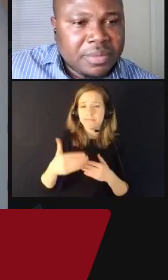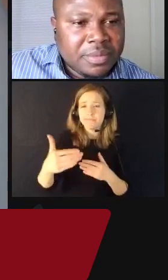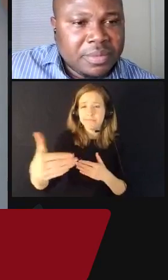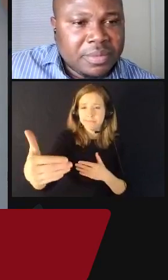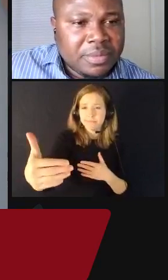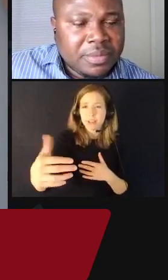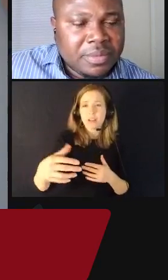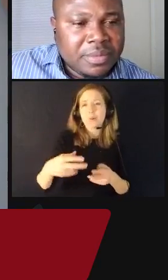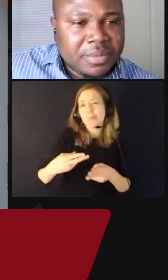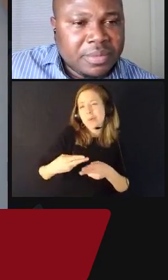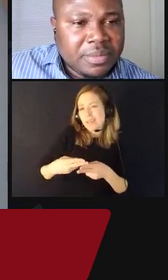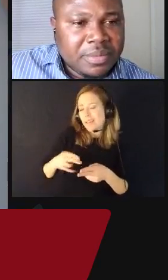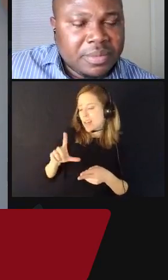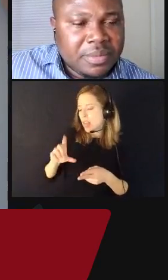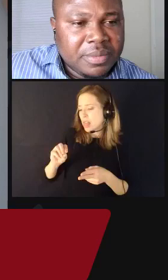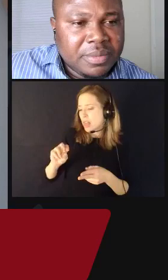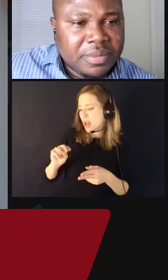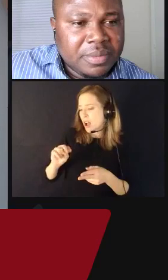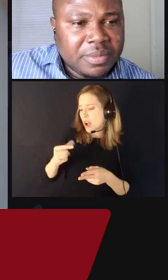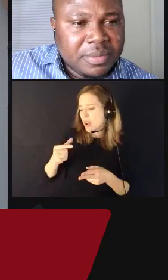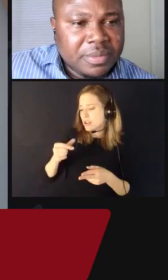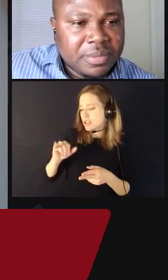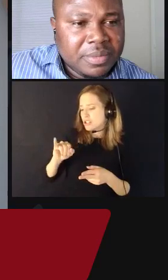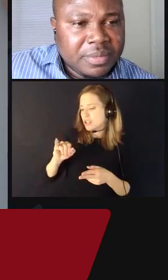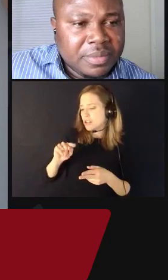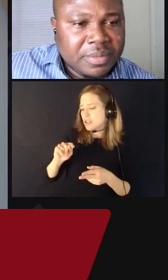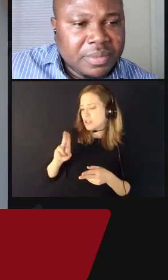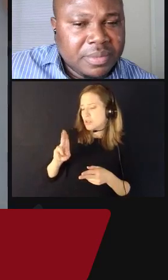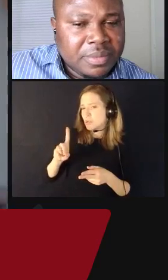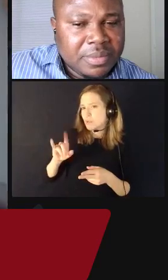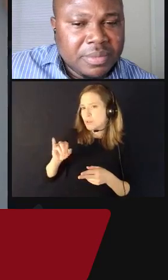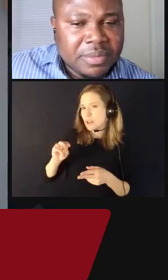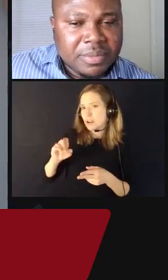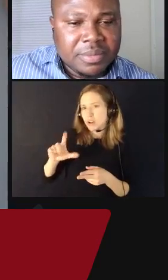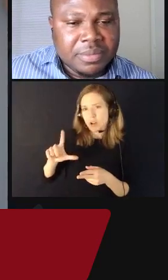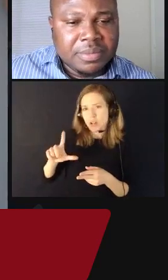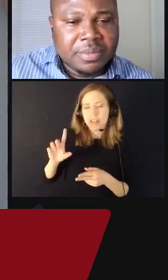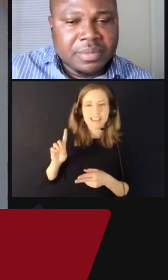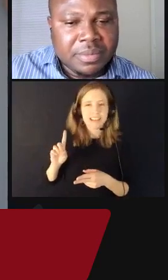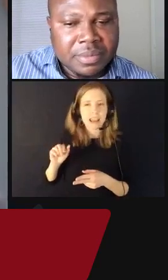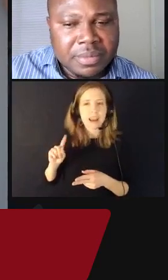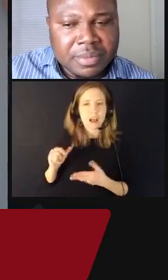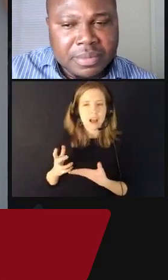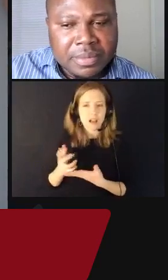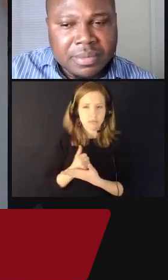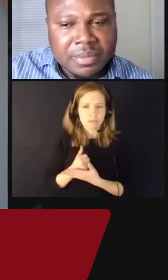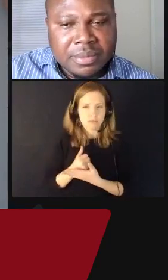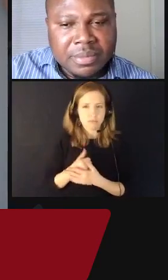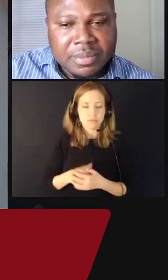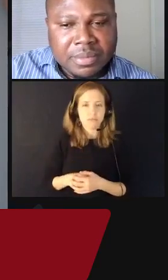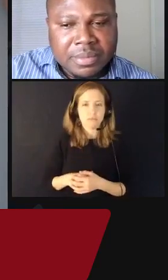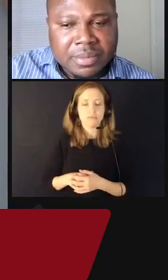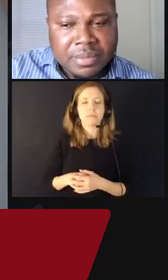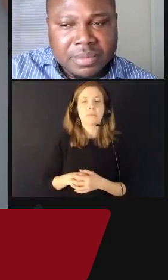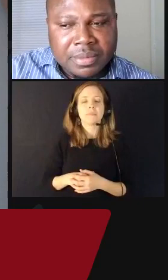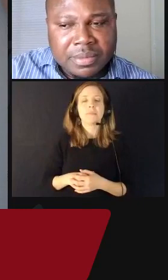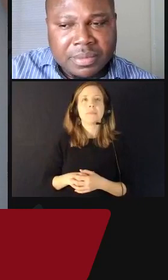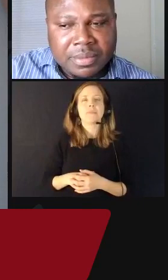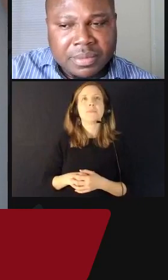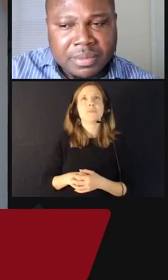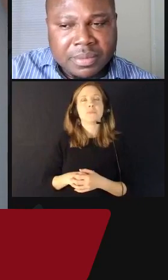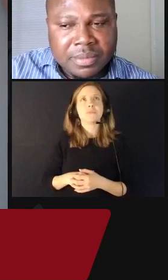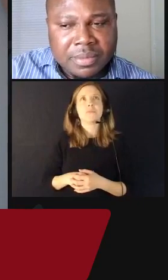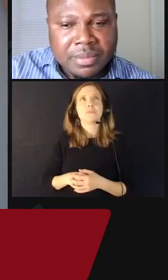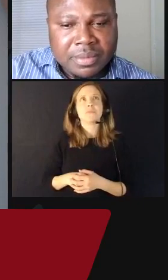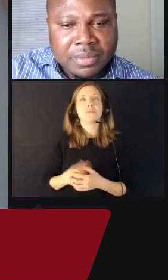families. And we're going to, so one of the hard things I think to think about as someone